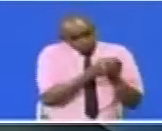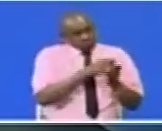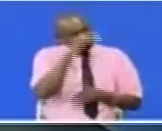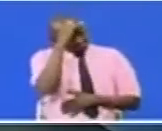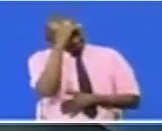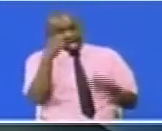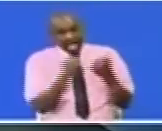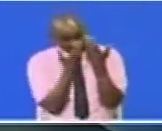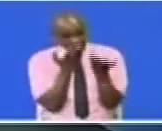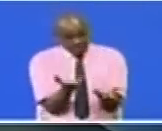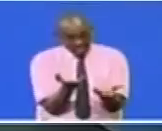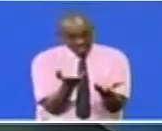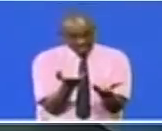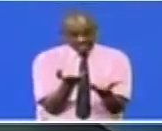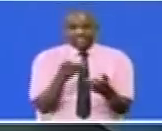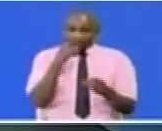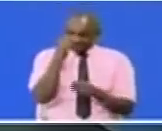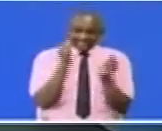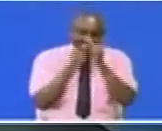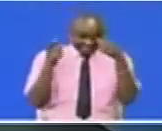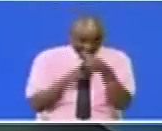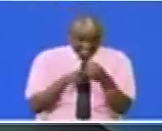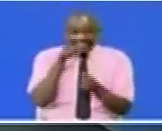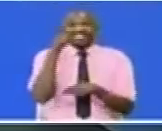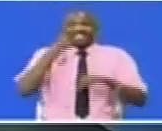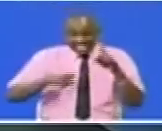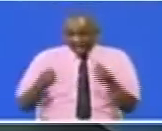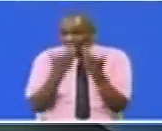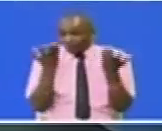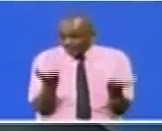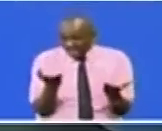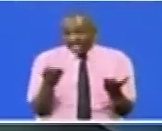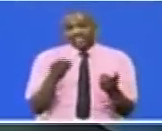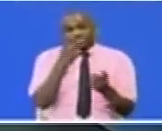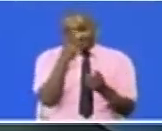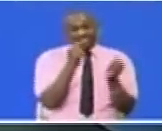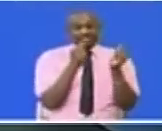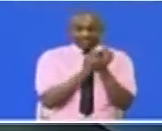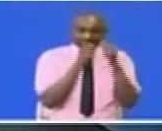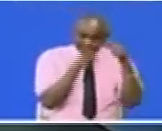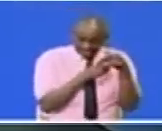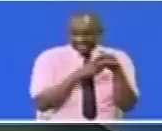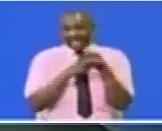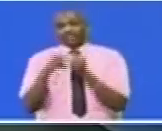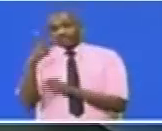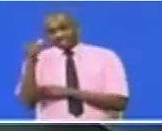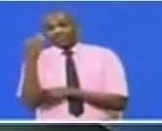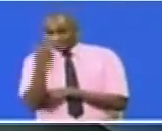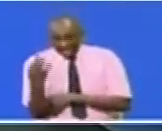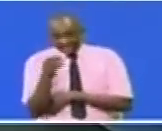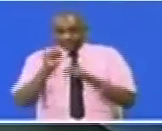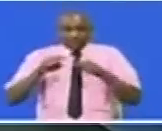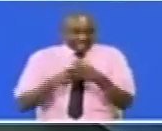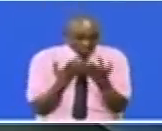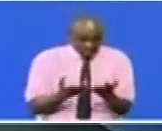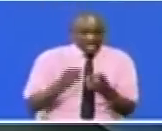step on the road to Oman's 2016. This year's event will be held between 17th and 20th of March and will be preceded by